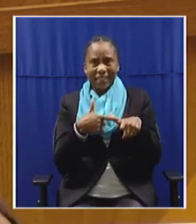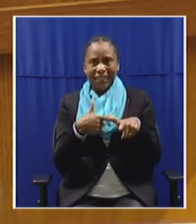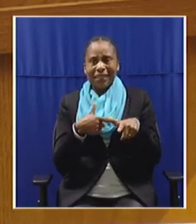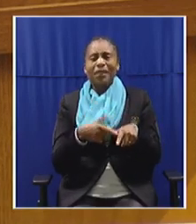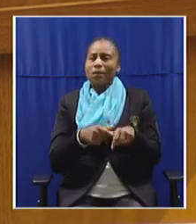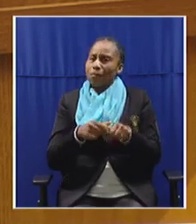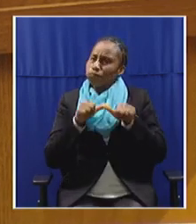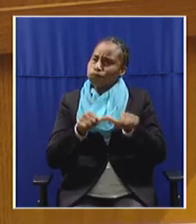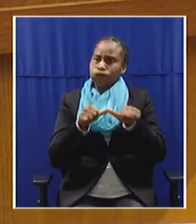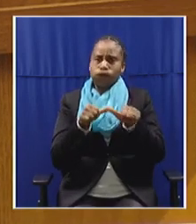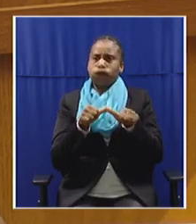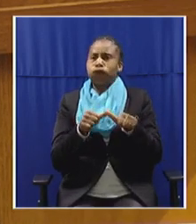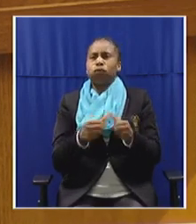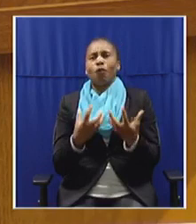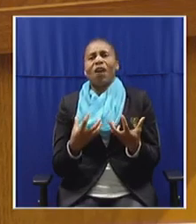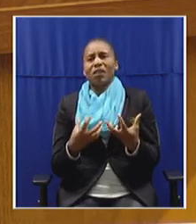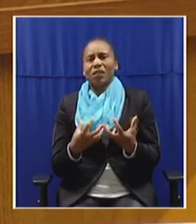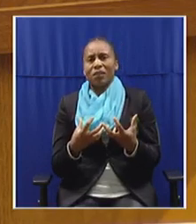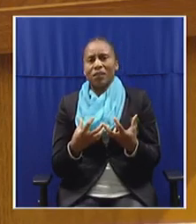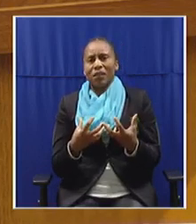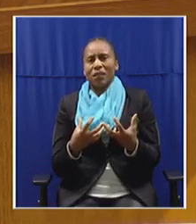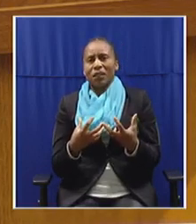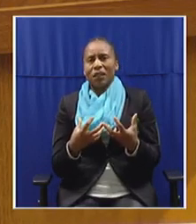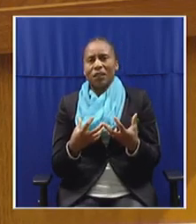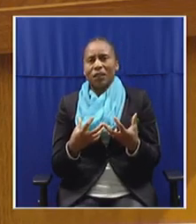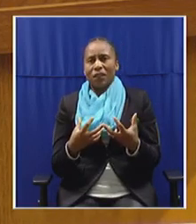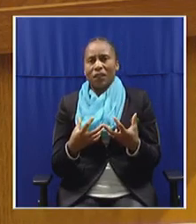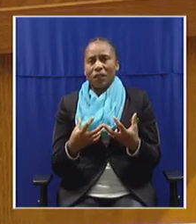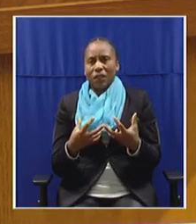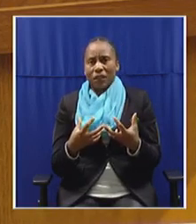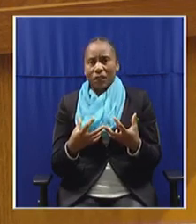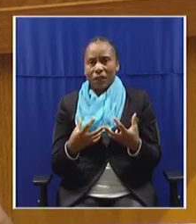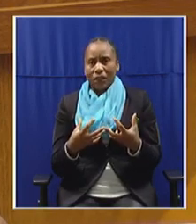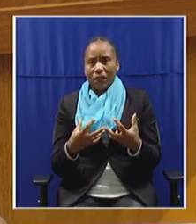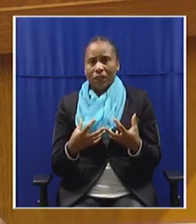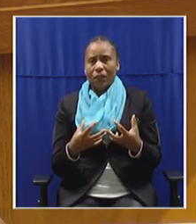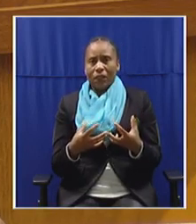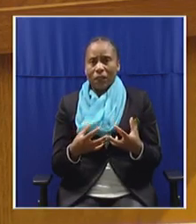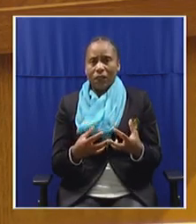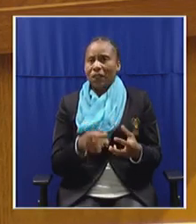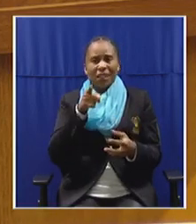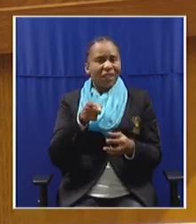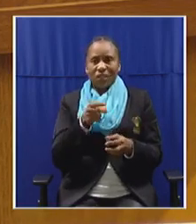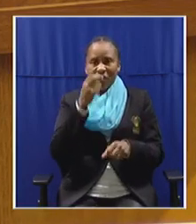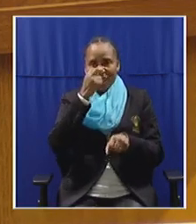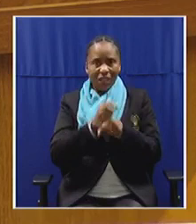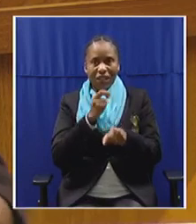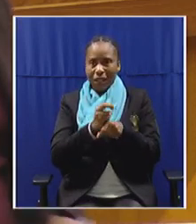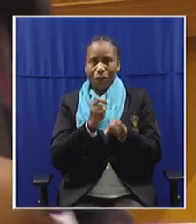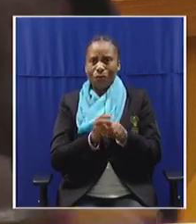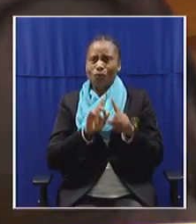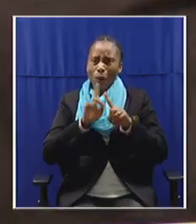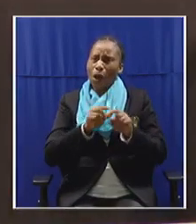poverty. Le into ayifuna ubuciko ANC umhlaba ezandleni zabantu mawubuyele kuthi